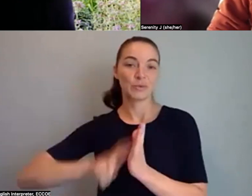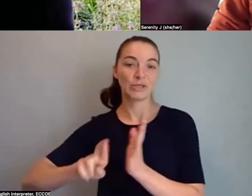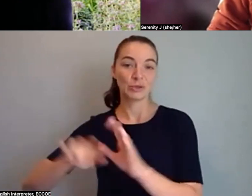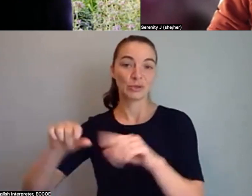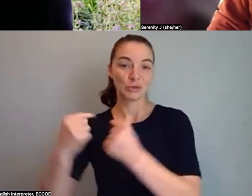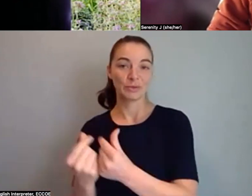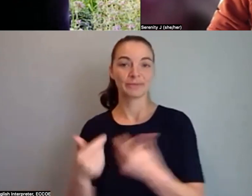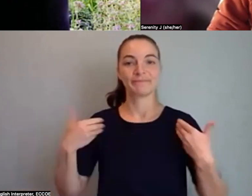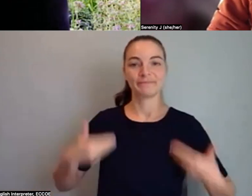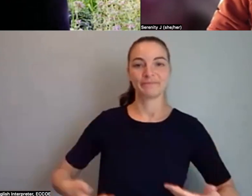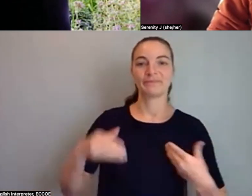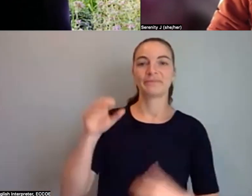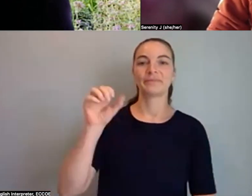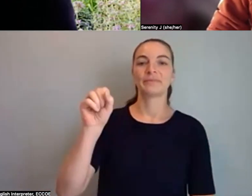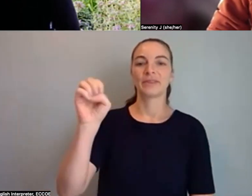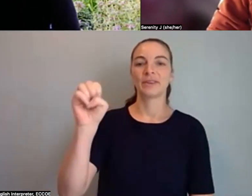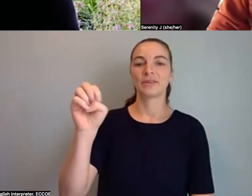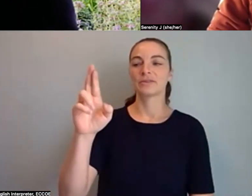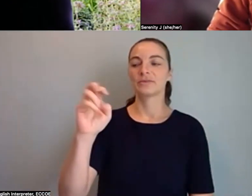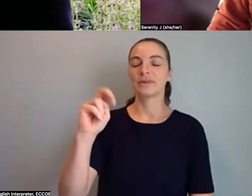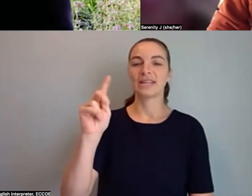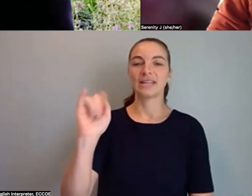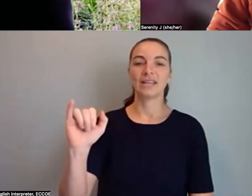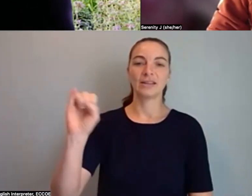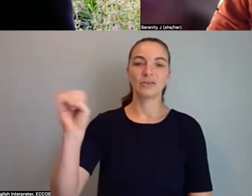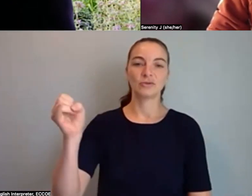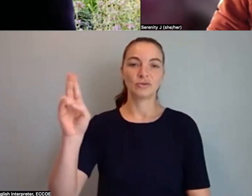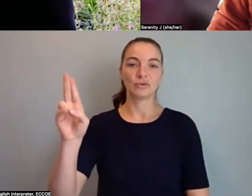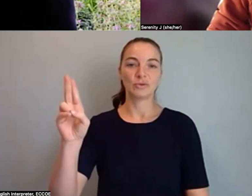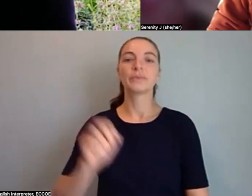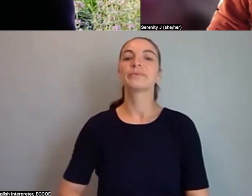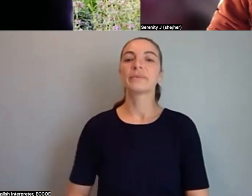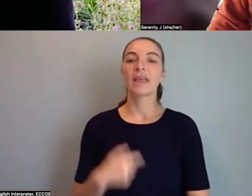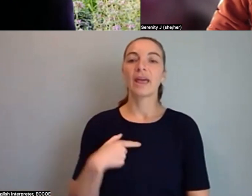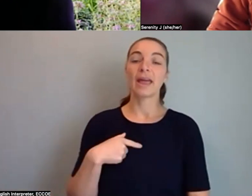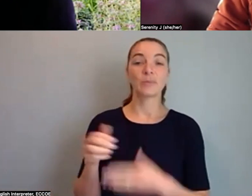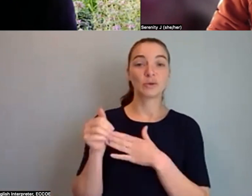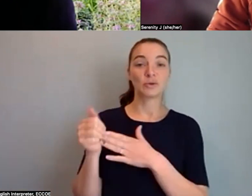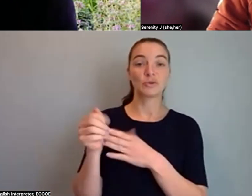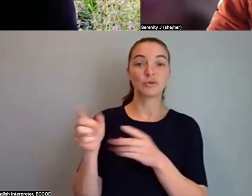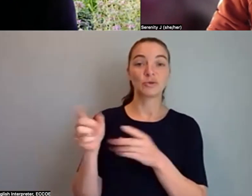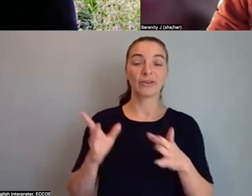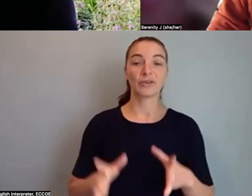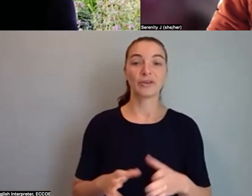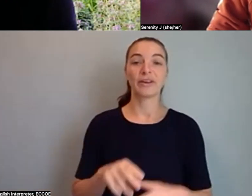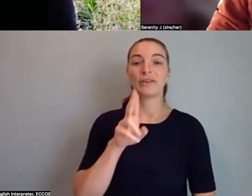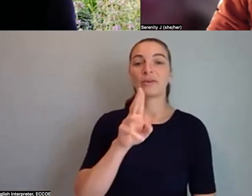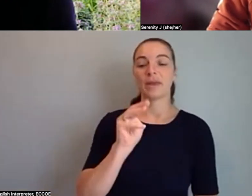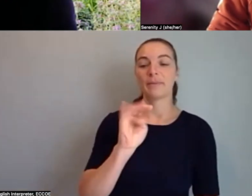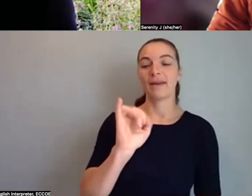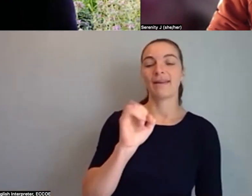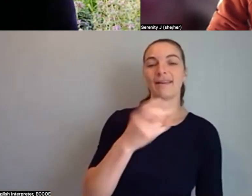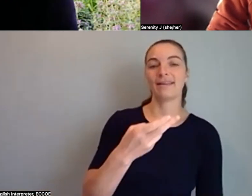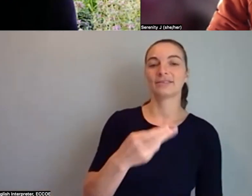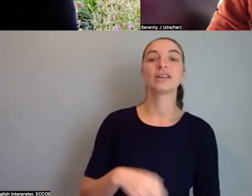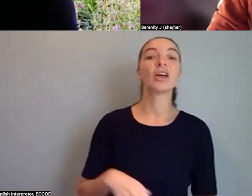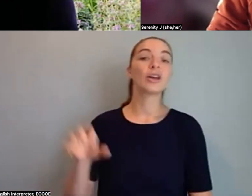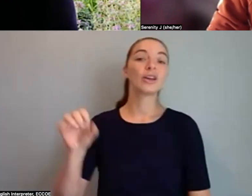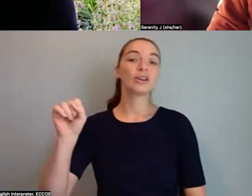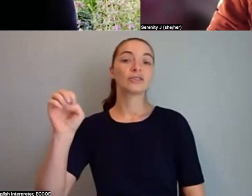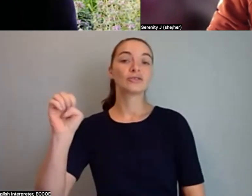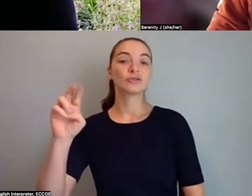Ju, and I am the current director of the UMIH. SIRG is represented by Dr. Bruce Erickson, one of my favorite